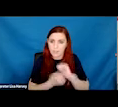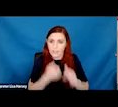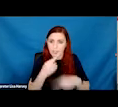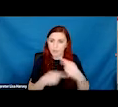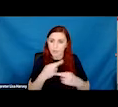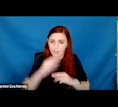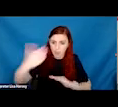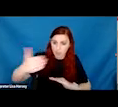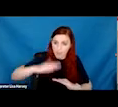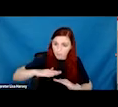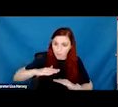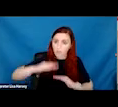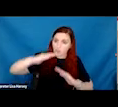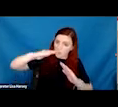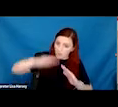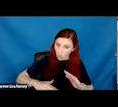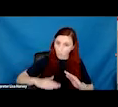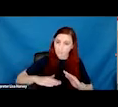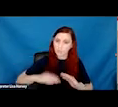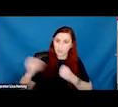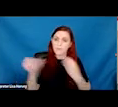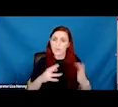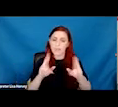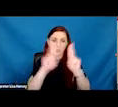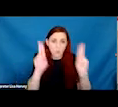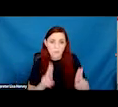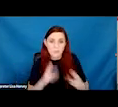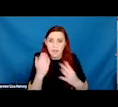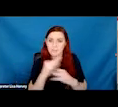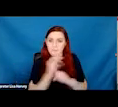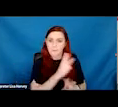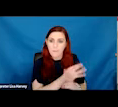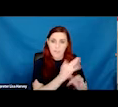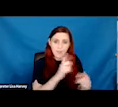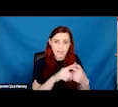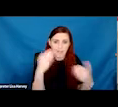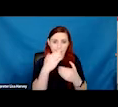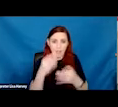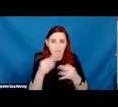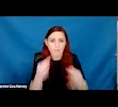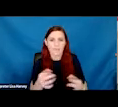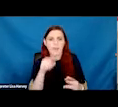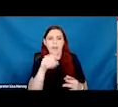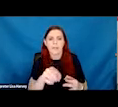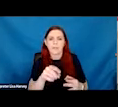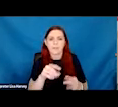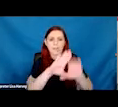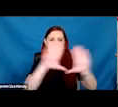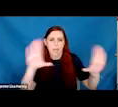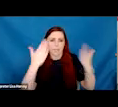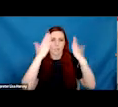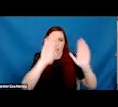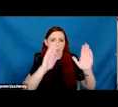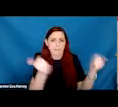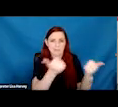provide universal access for parents and caregivers. And this slide just shows the signage and a mix